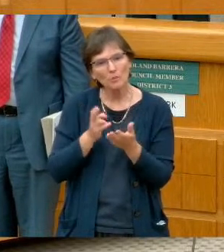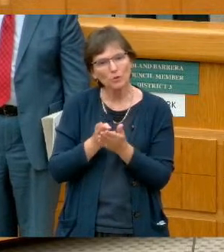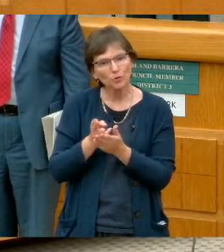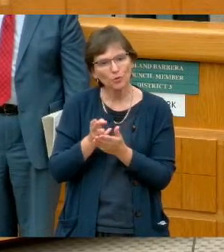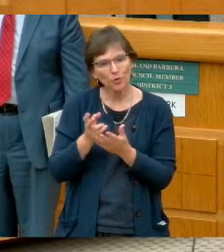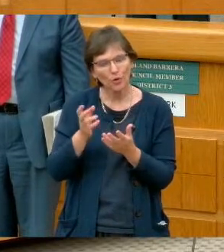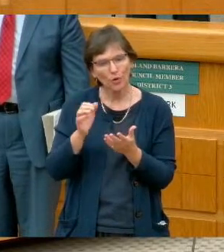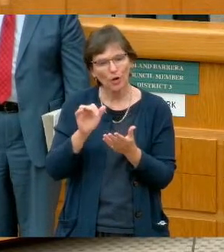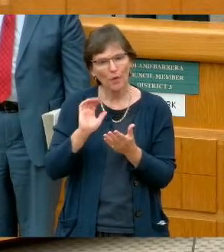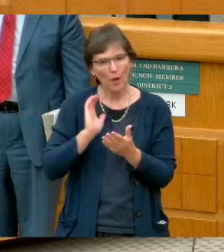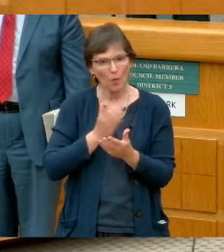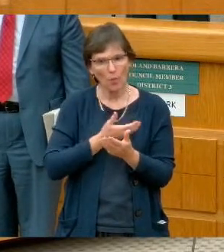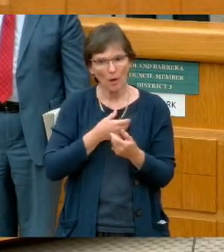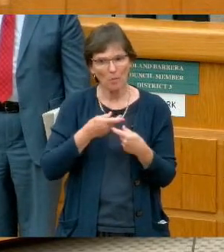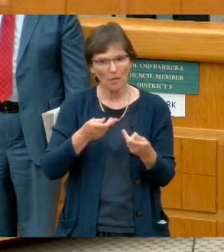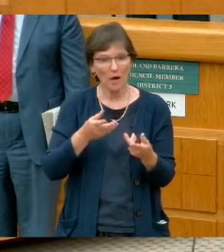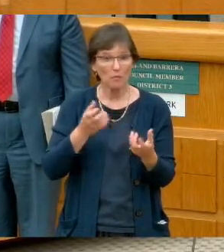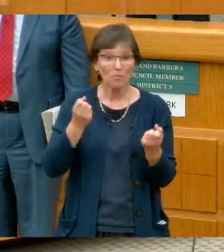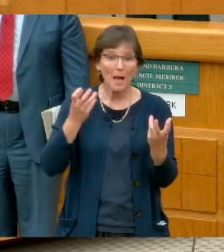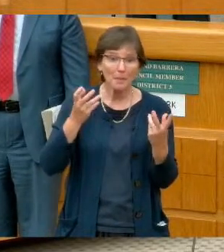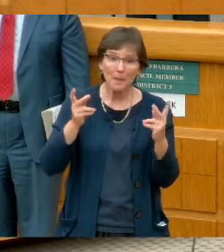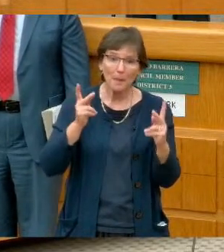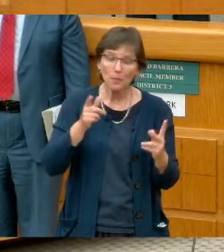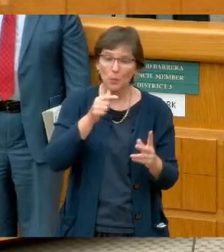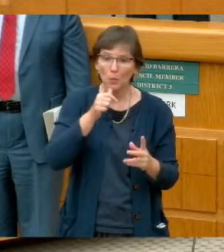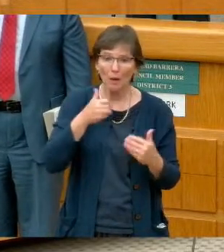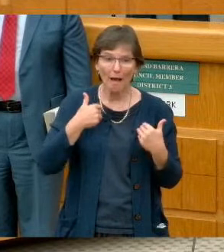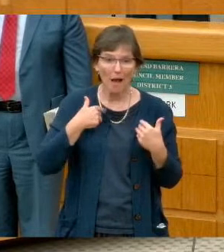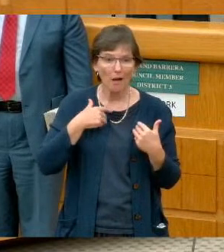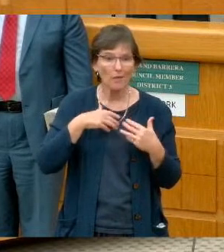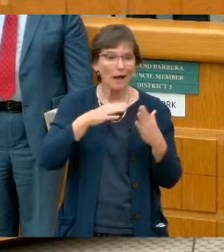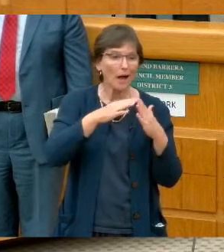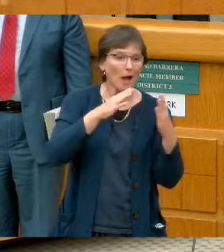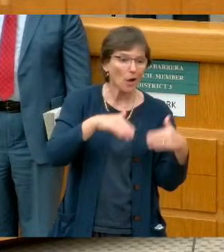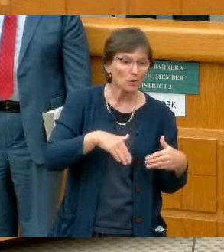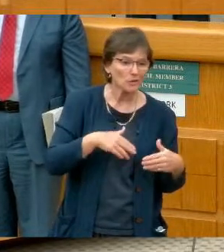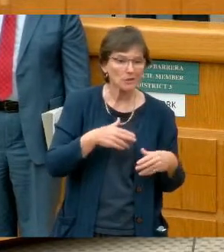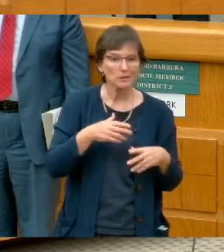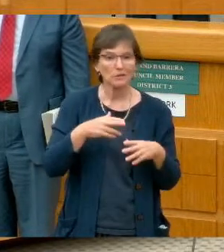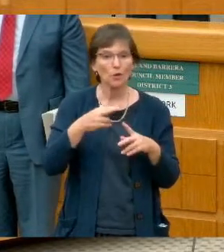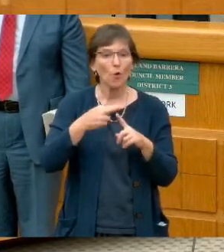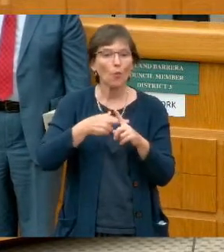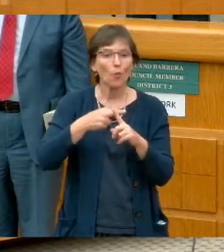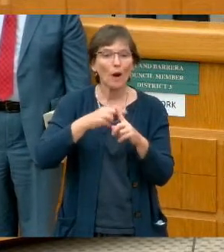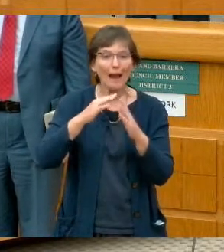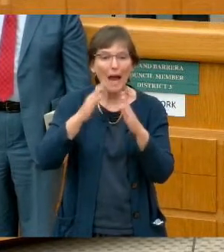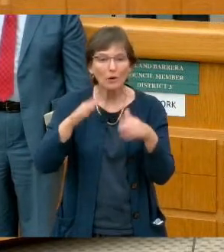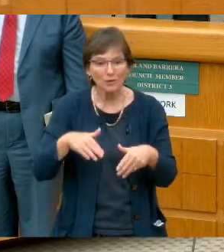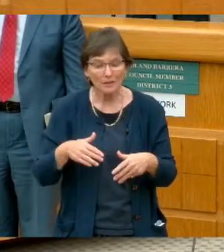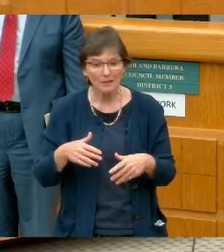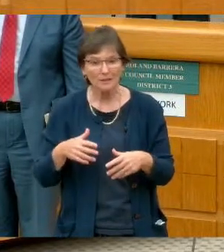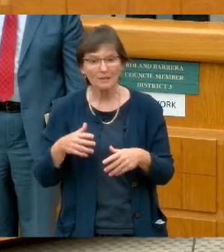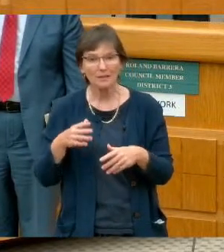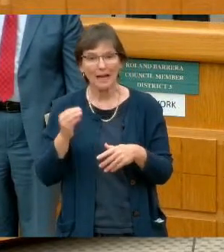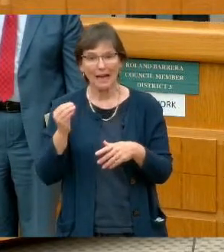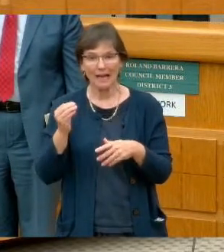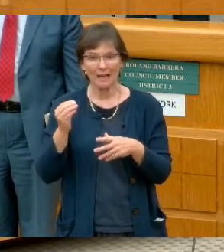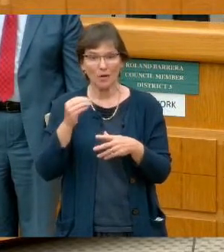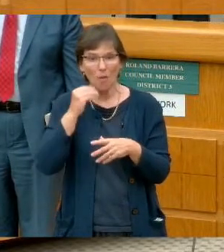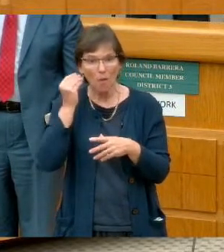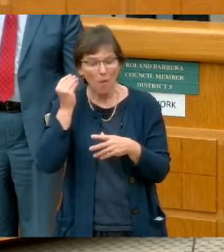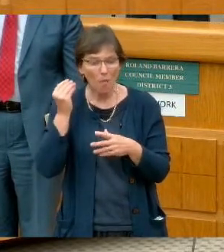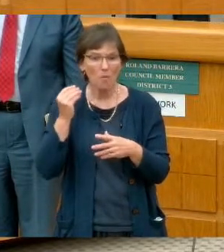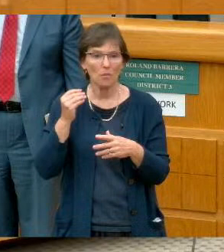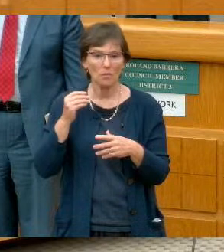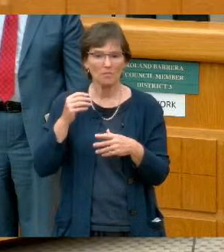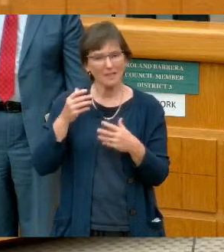make sure that we provide, there's lots of people that have homes and condos and short-term rentals, and